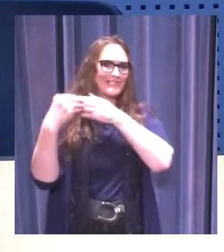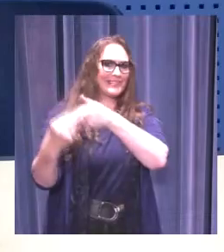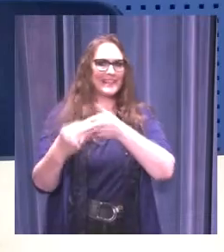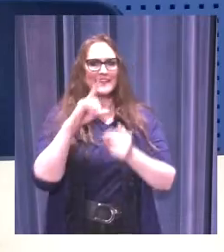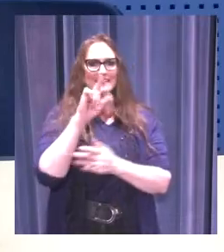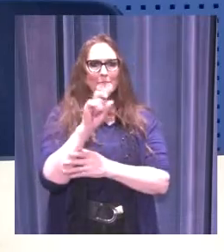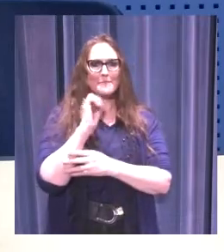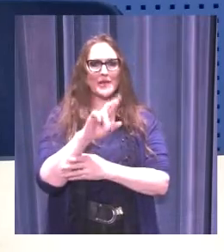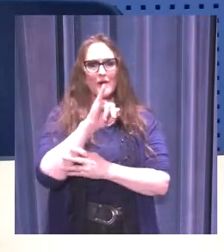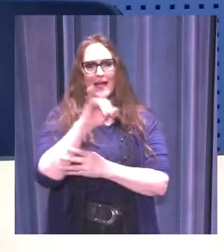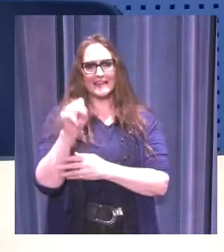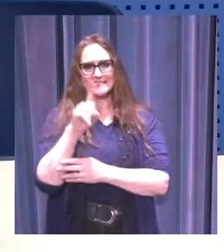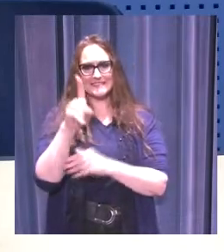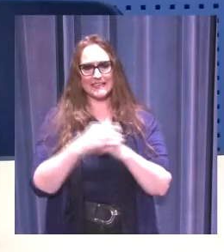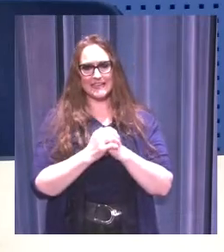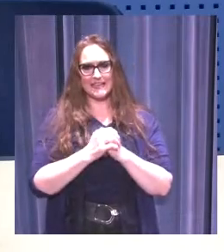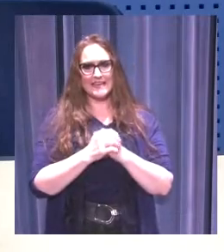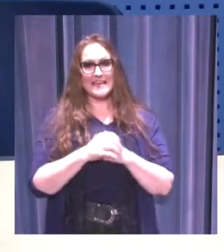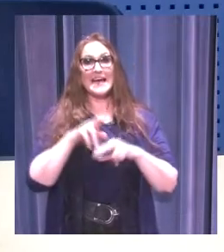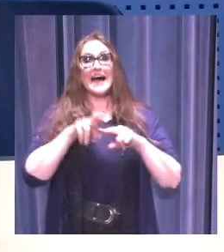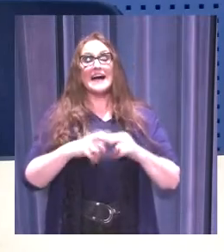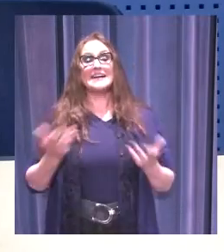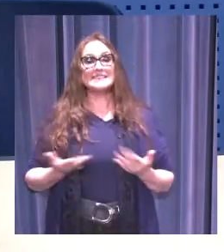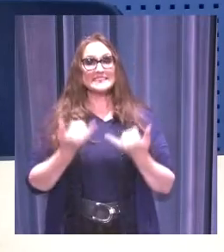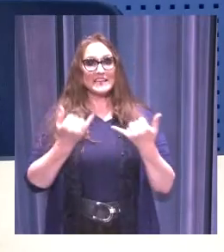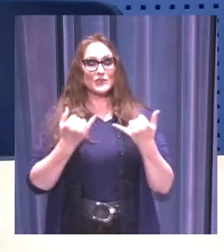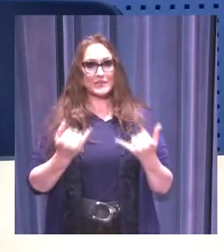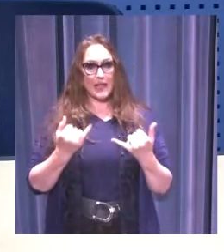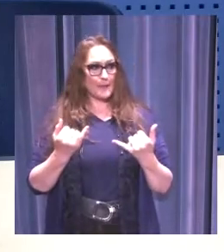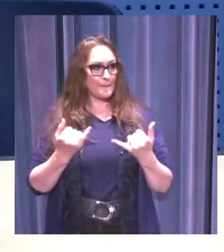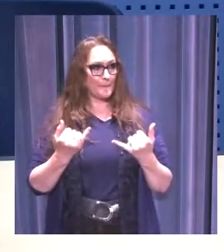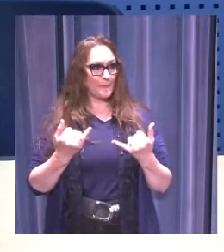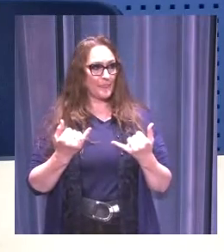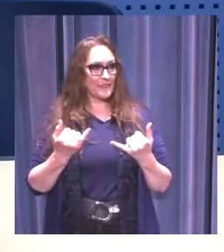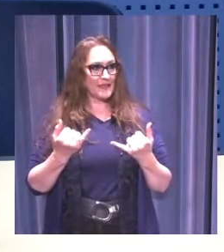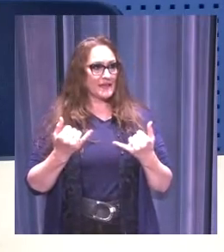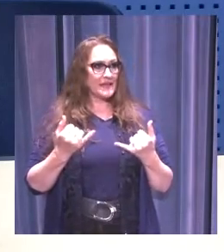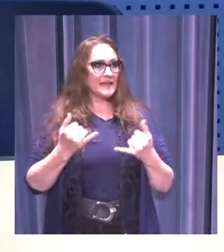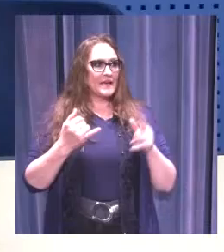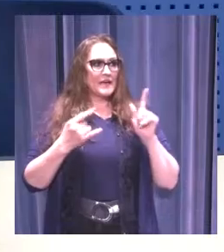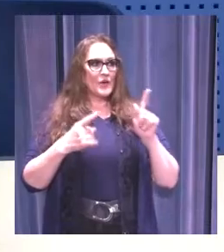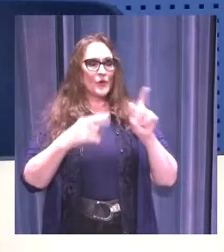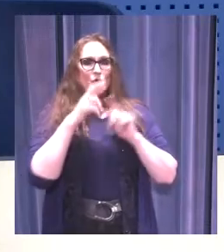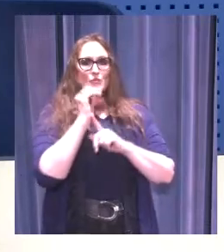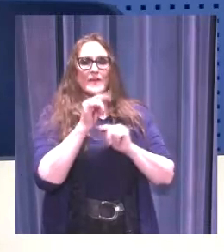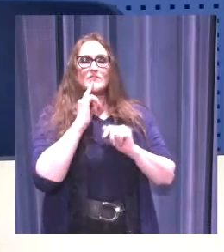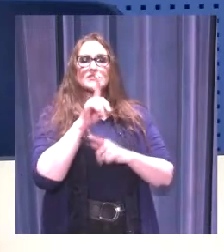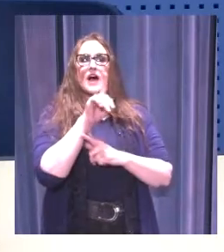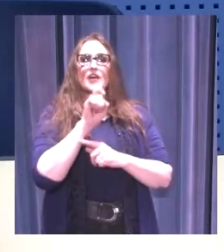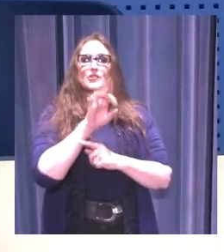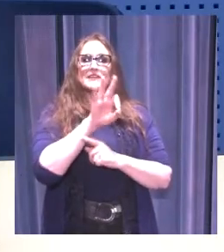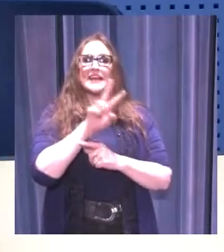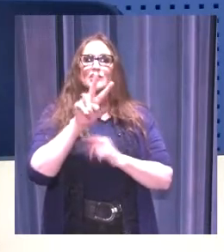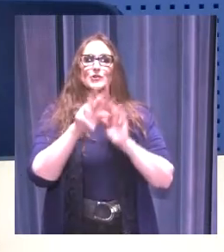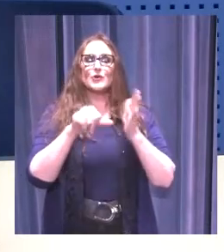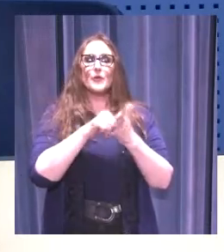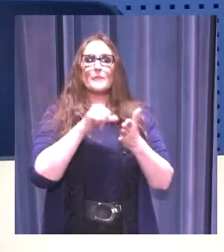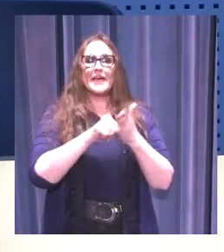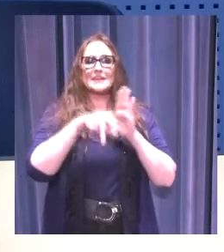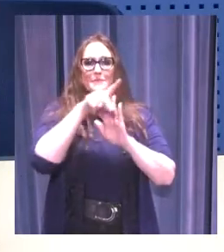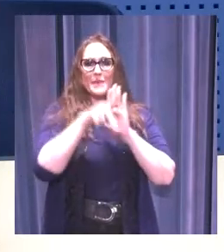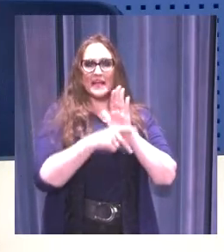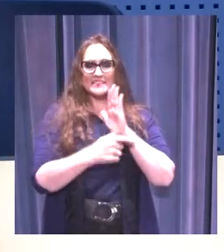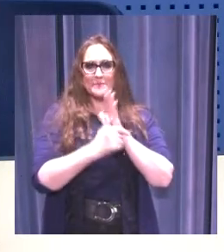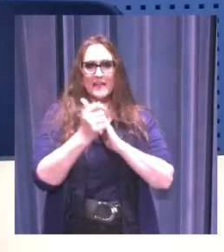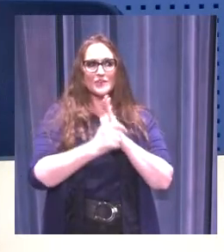Lapeer ISD. I sit here today, as those have referenced, with a 192-page policy manual